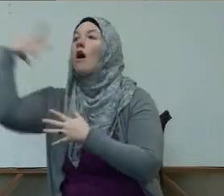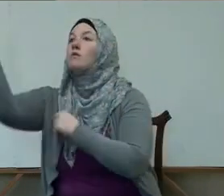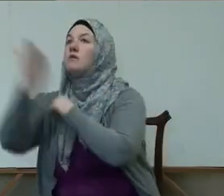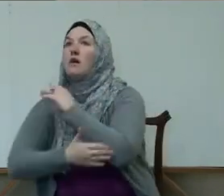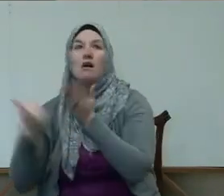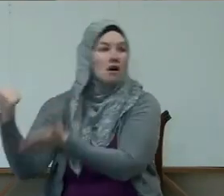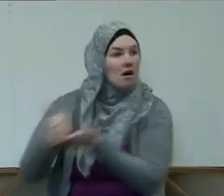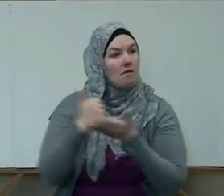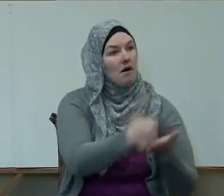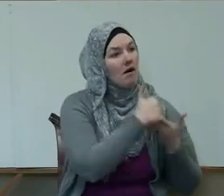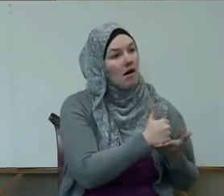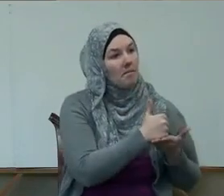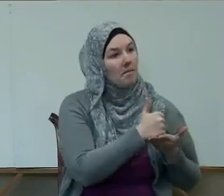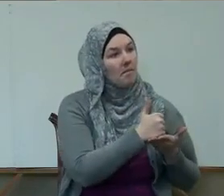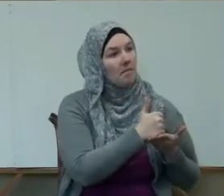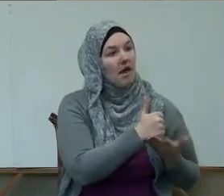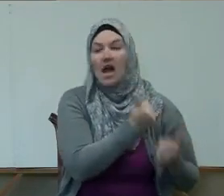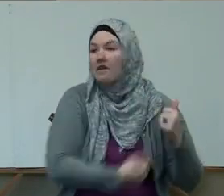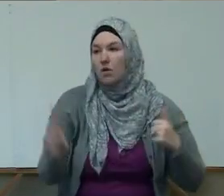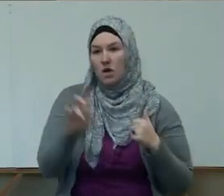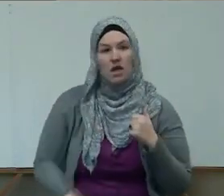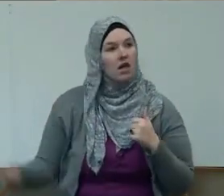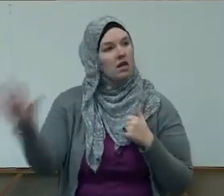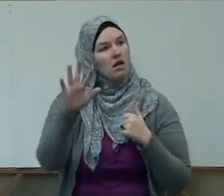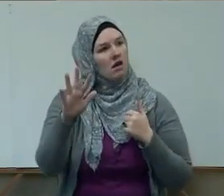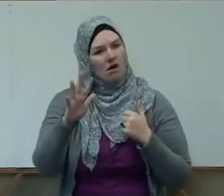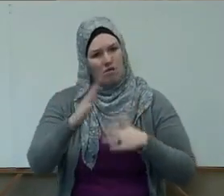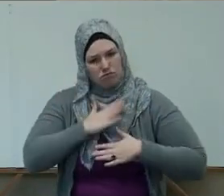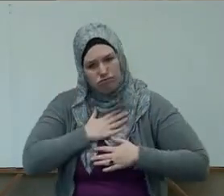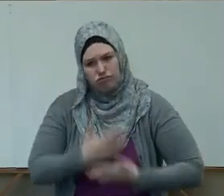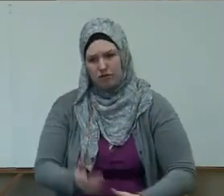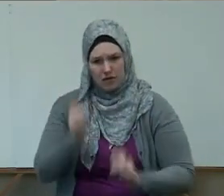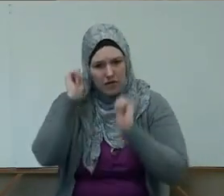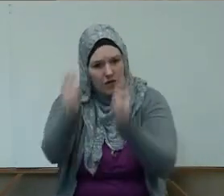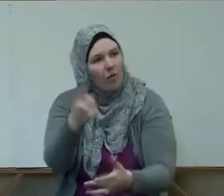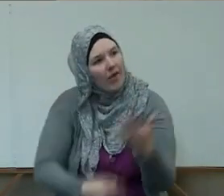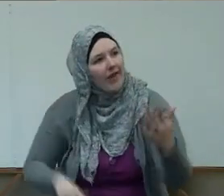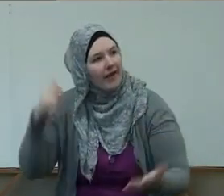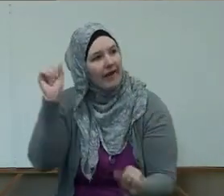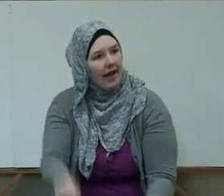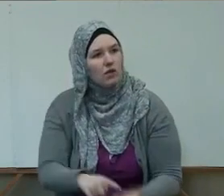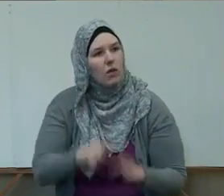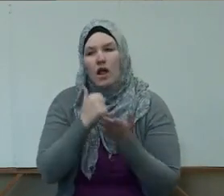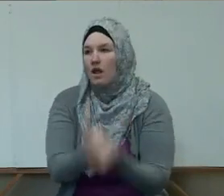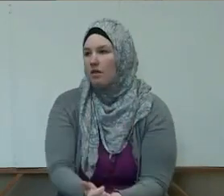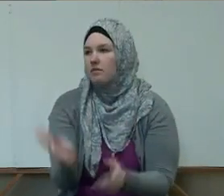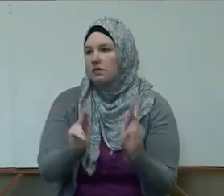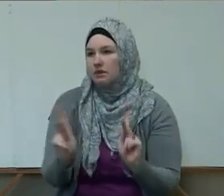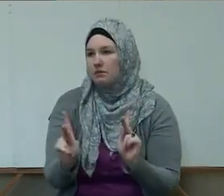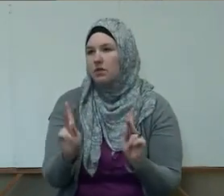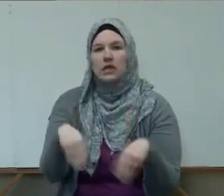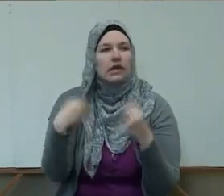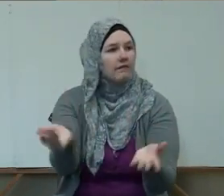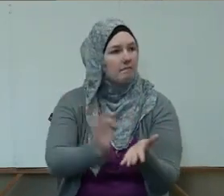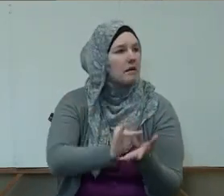it behooves every Muslim everywhere to lend what they can of help, to give them the